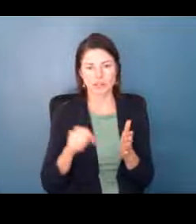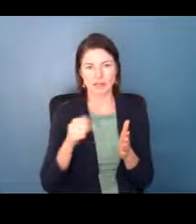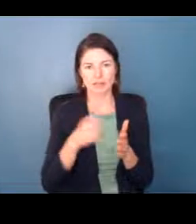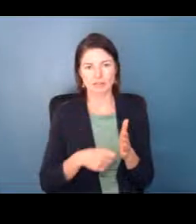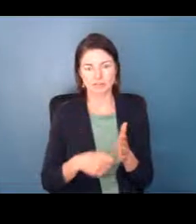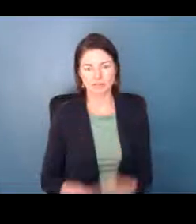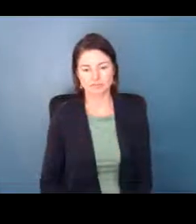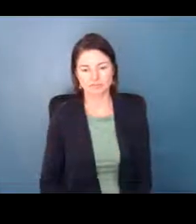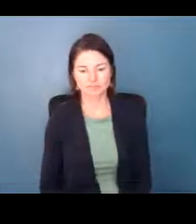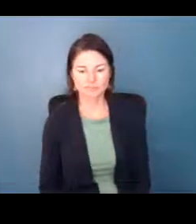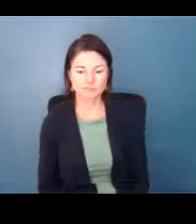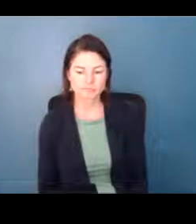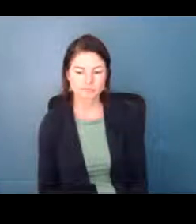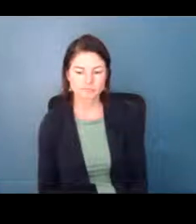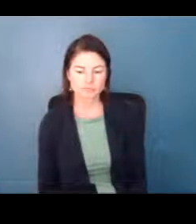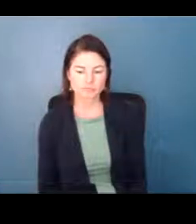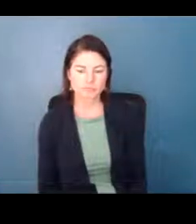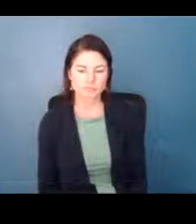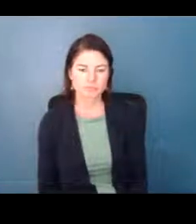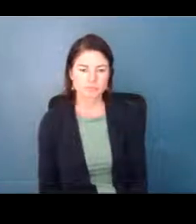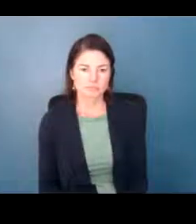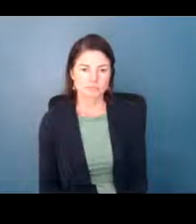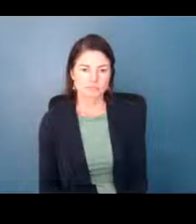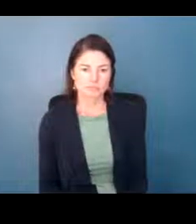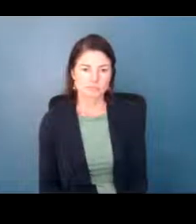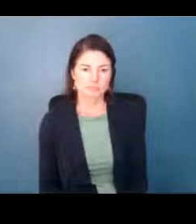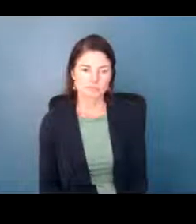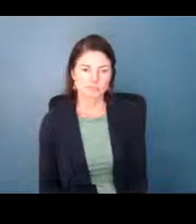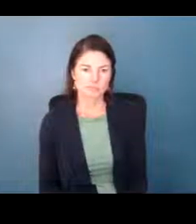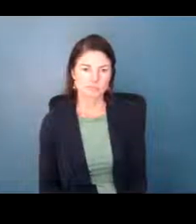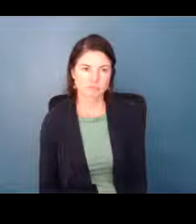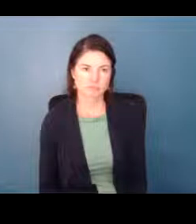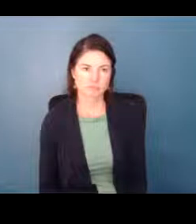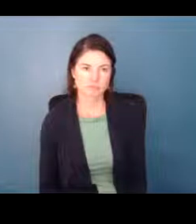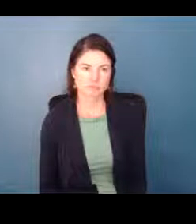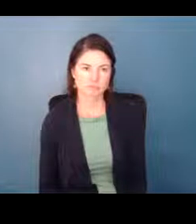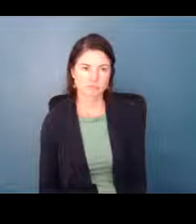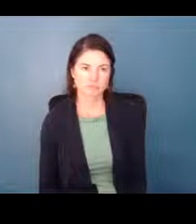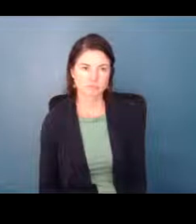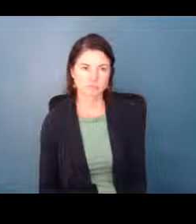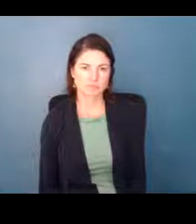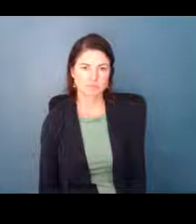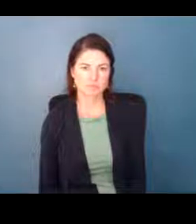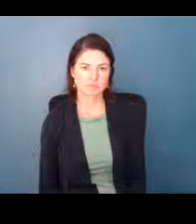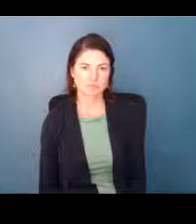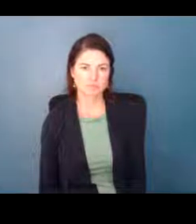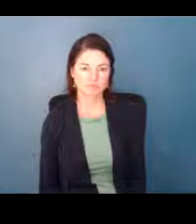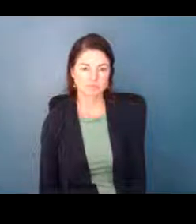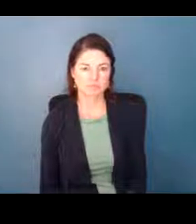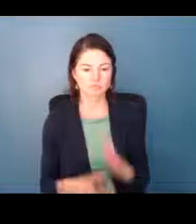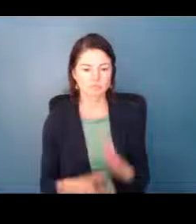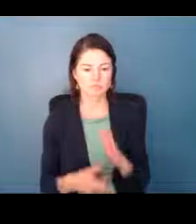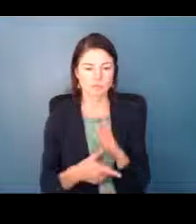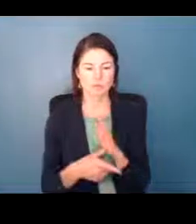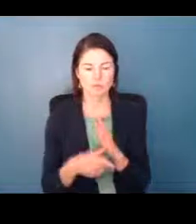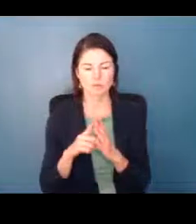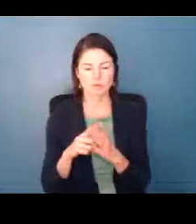For projects, staff has reviewed the projects specifically for tabs 75